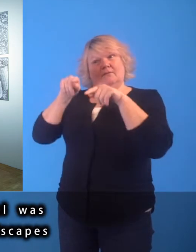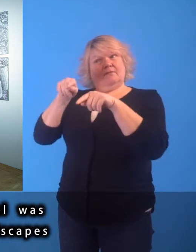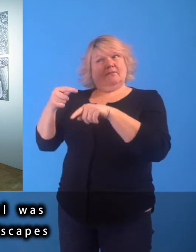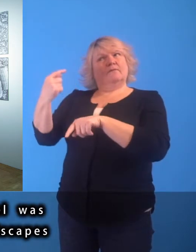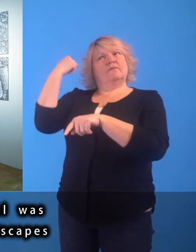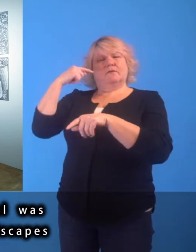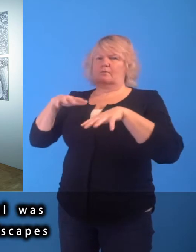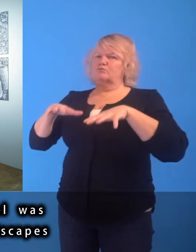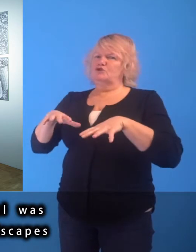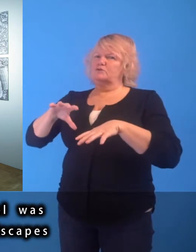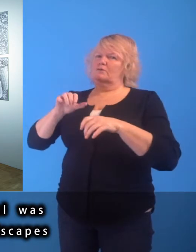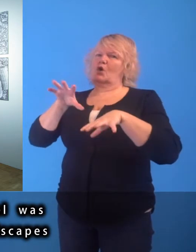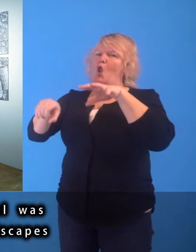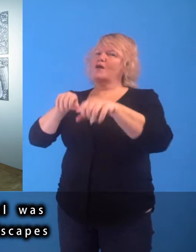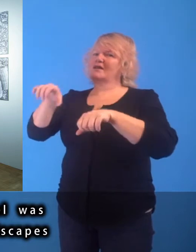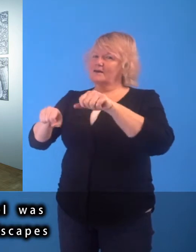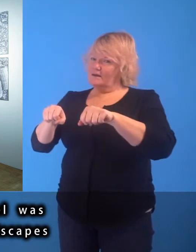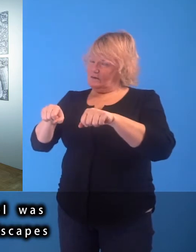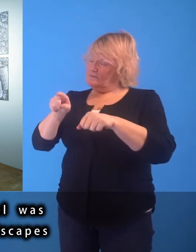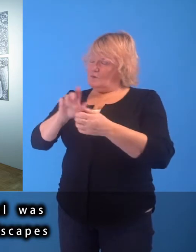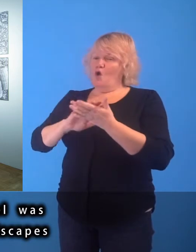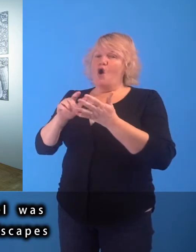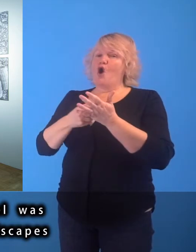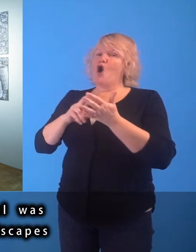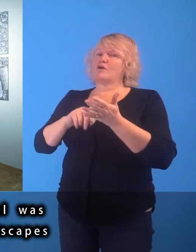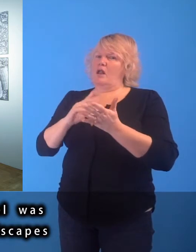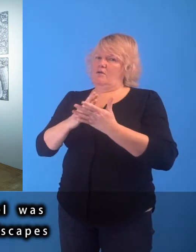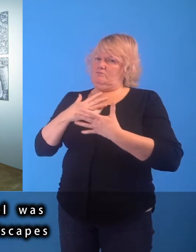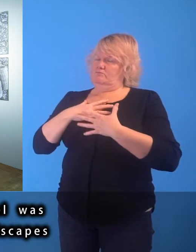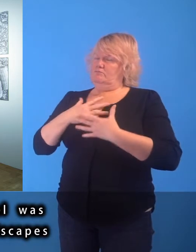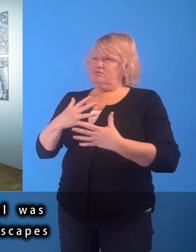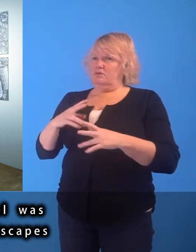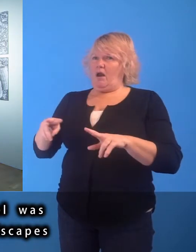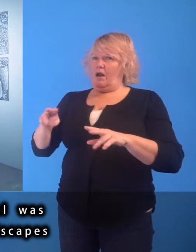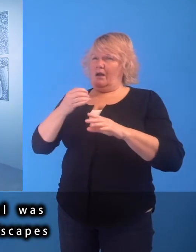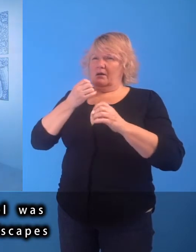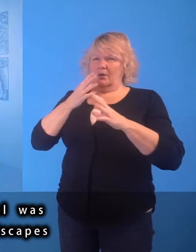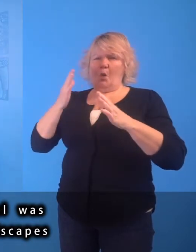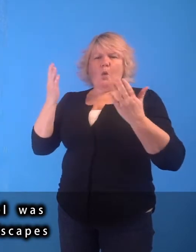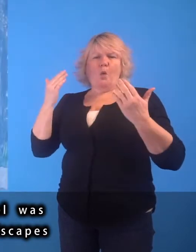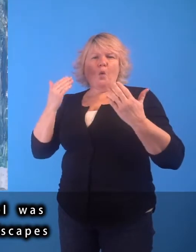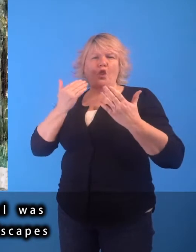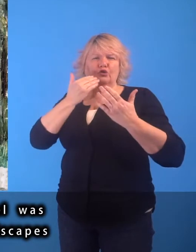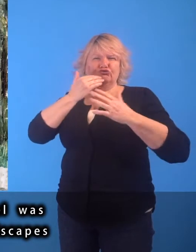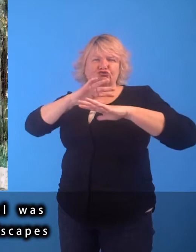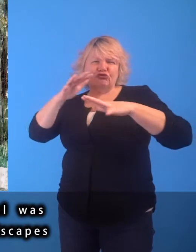In the then British colony, Hornel was surprised by the cool green